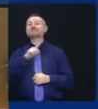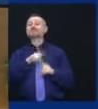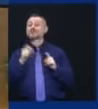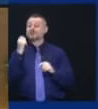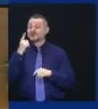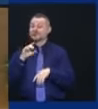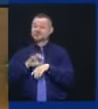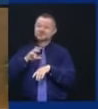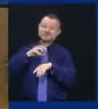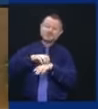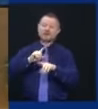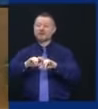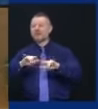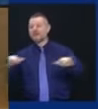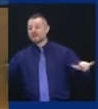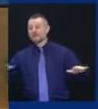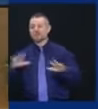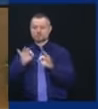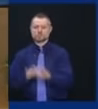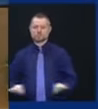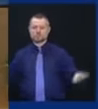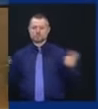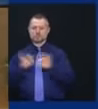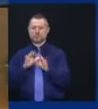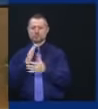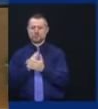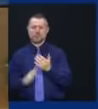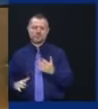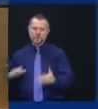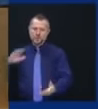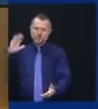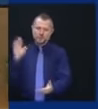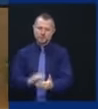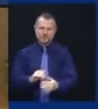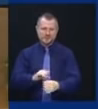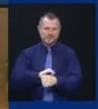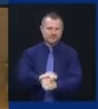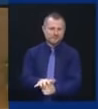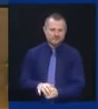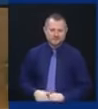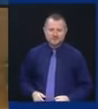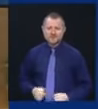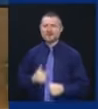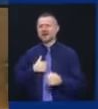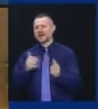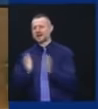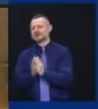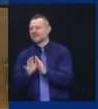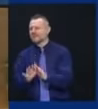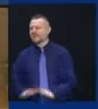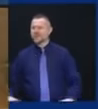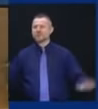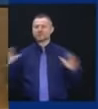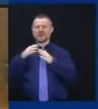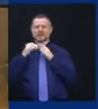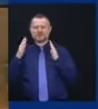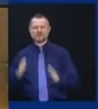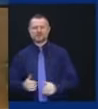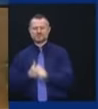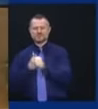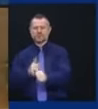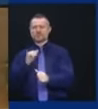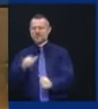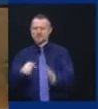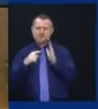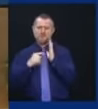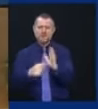and will continue to be a crucial part of ending the crisis. I implore my fellow leaders of all faith to follow this model, which has worked